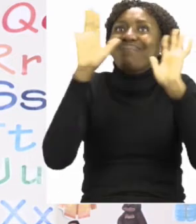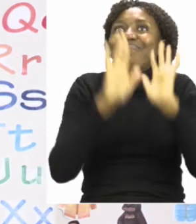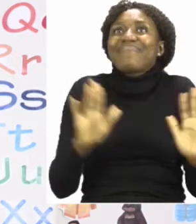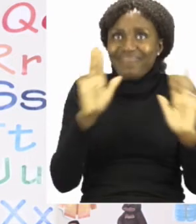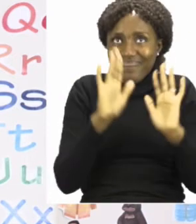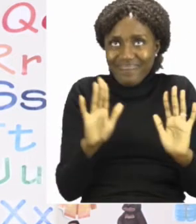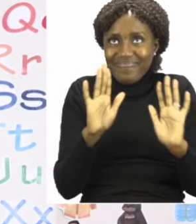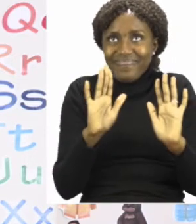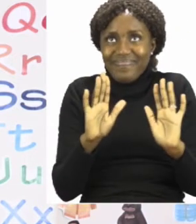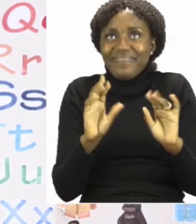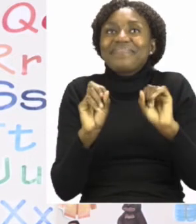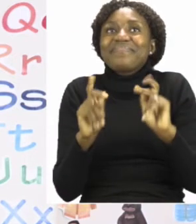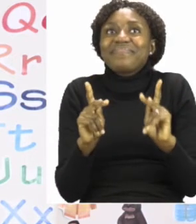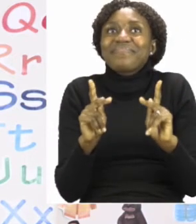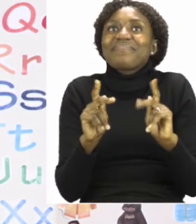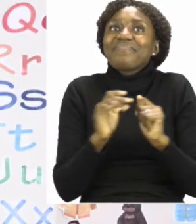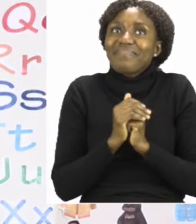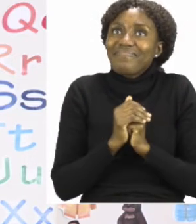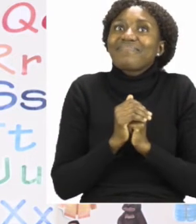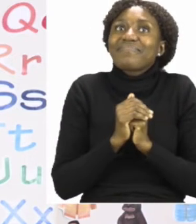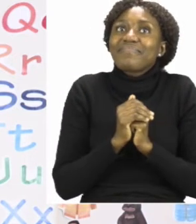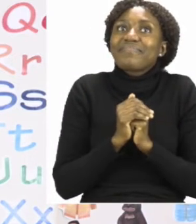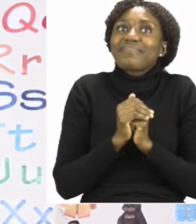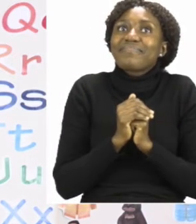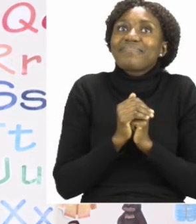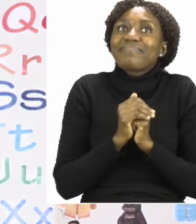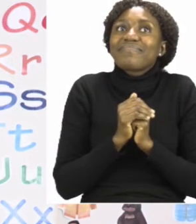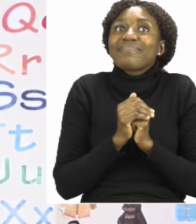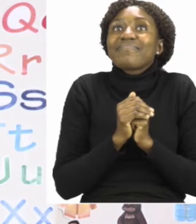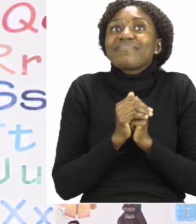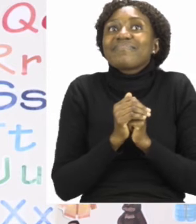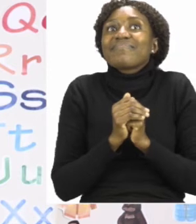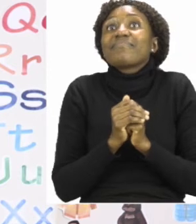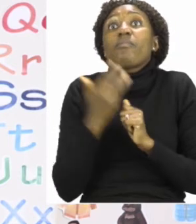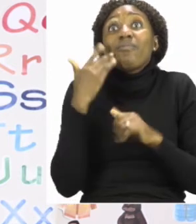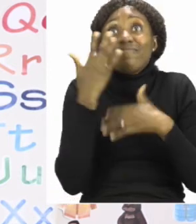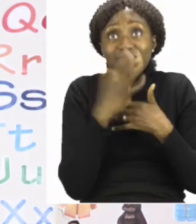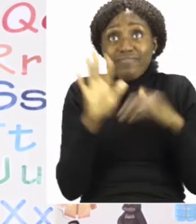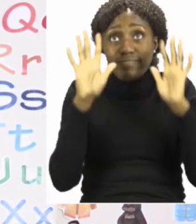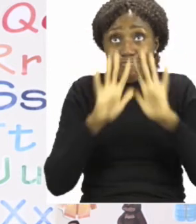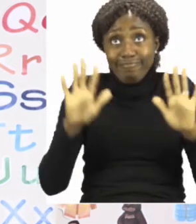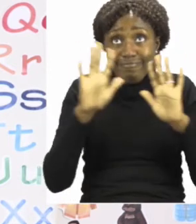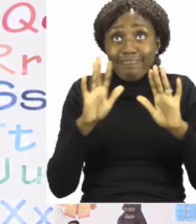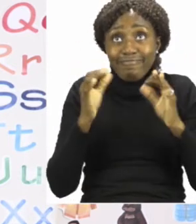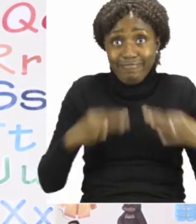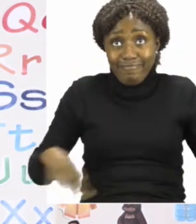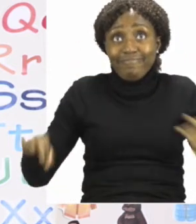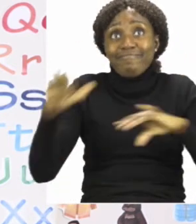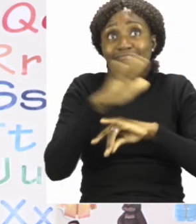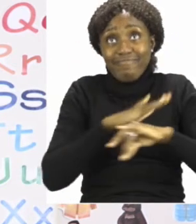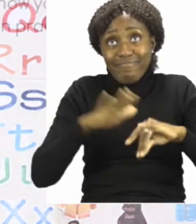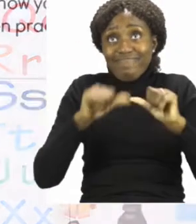for all the animals. Then, when you're done coloring our farm animals, boys and girls, you can move on to the